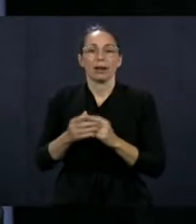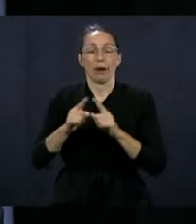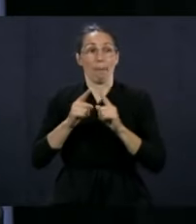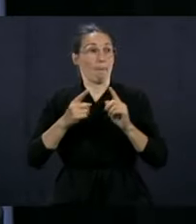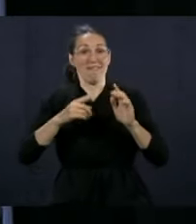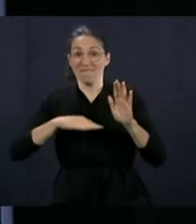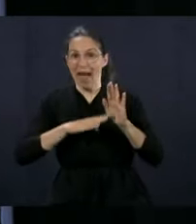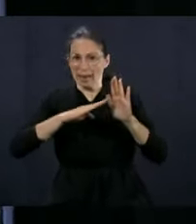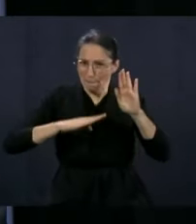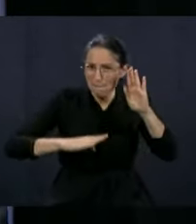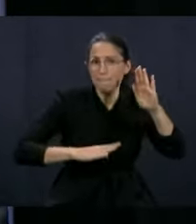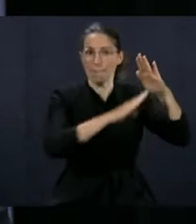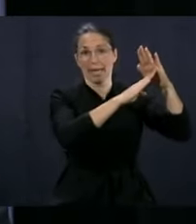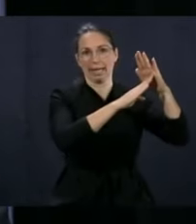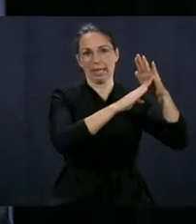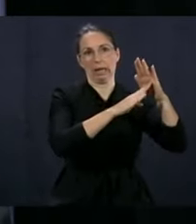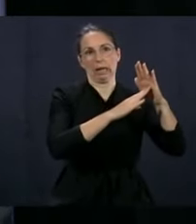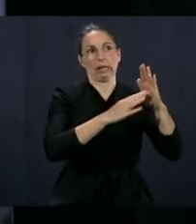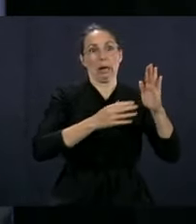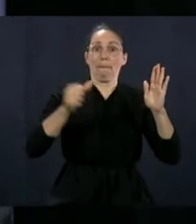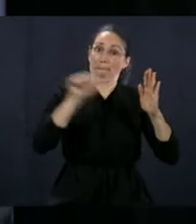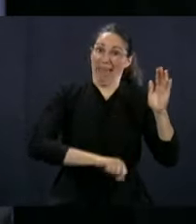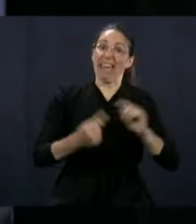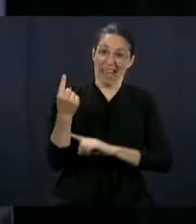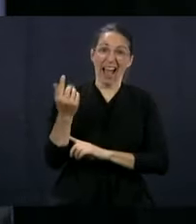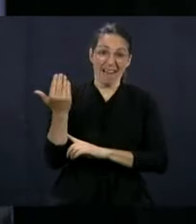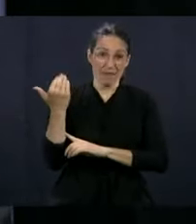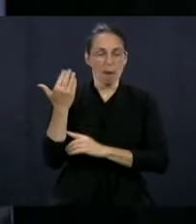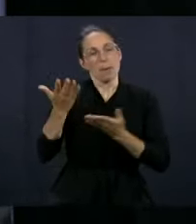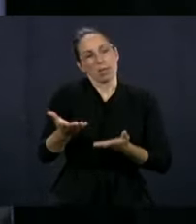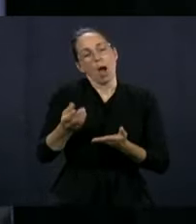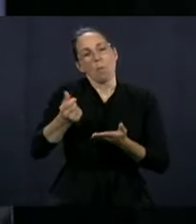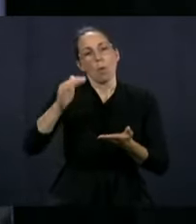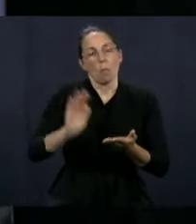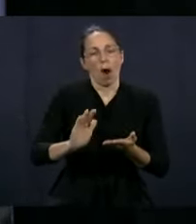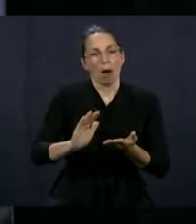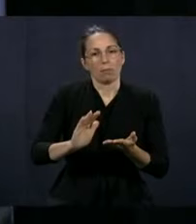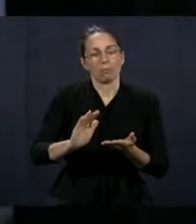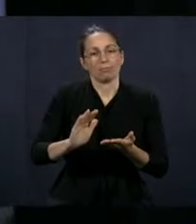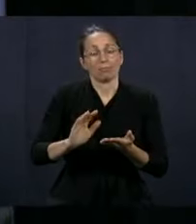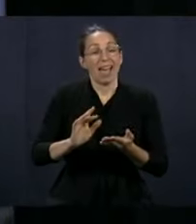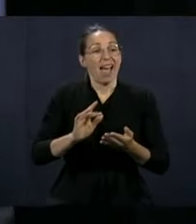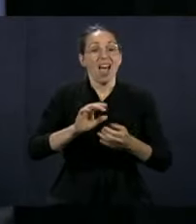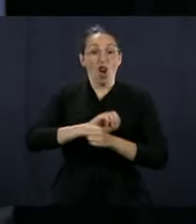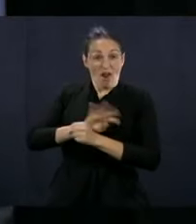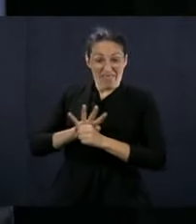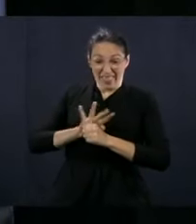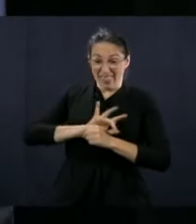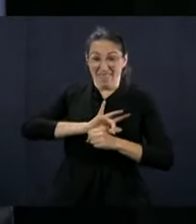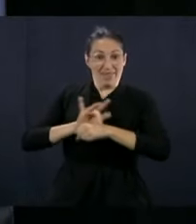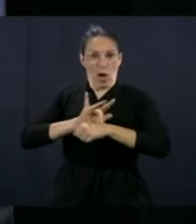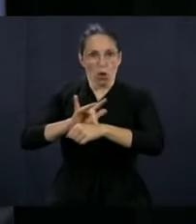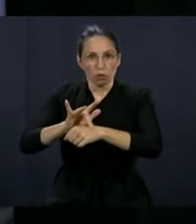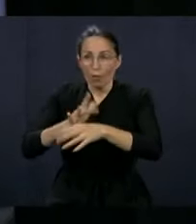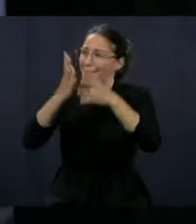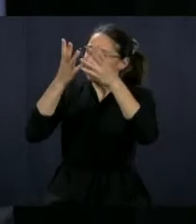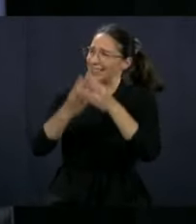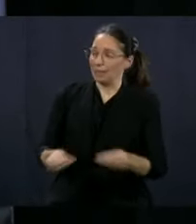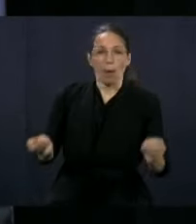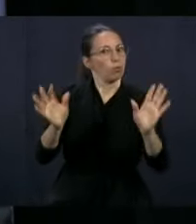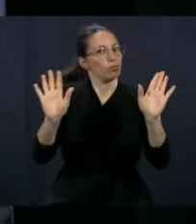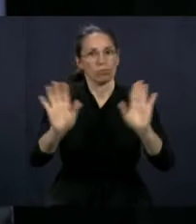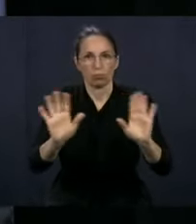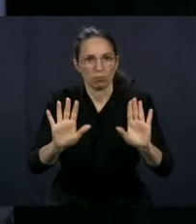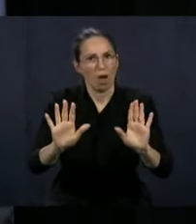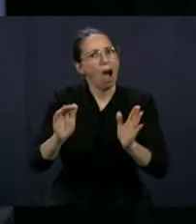that we had. But this does not mean that the virus has disappeared. It's there.